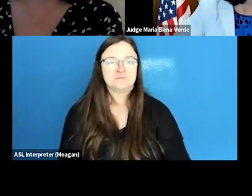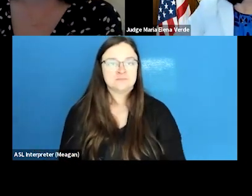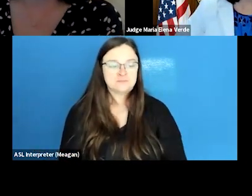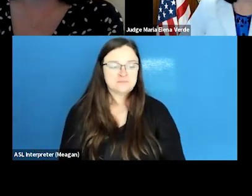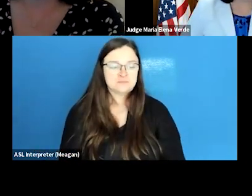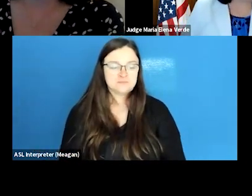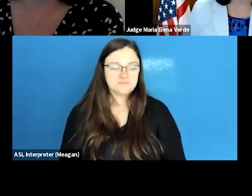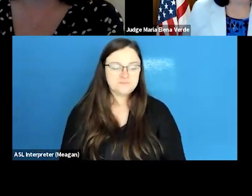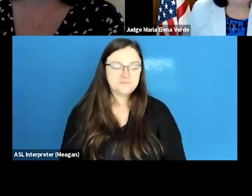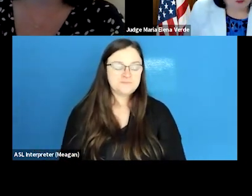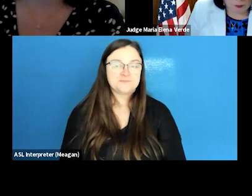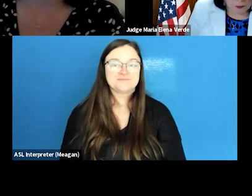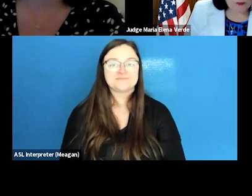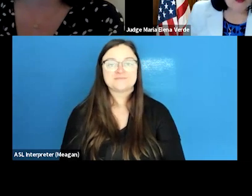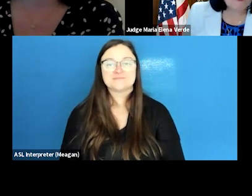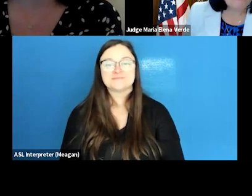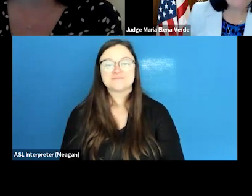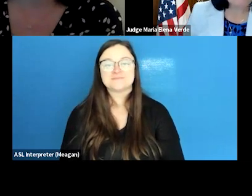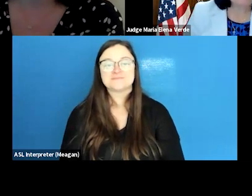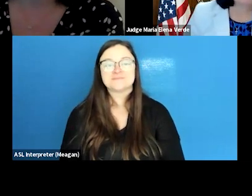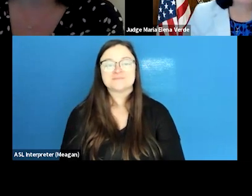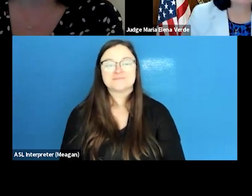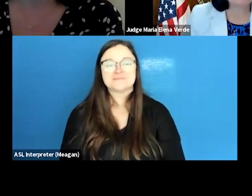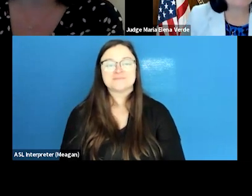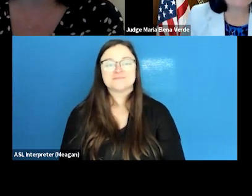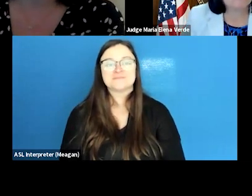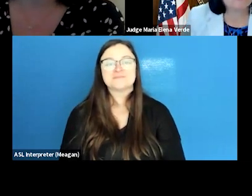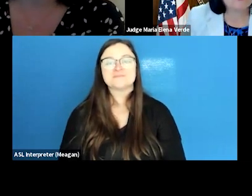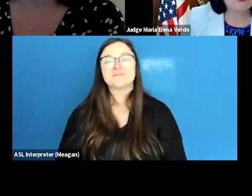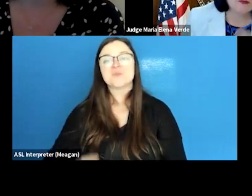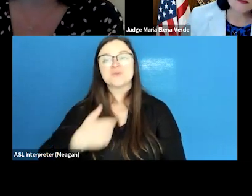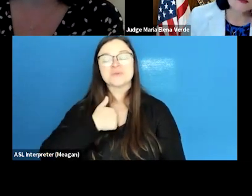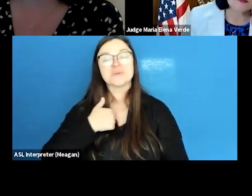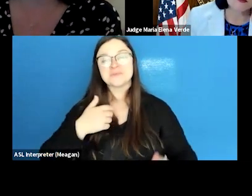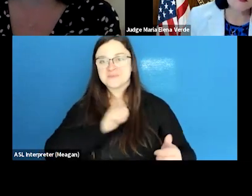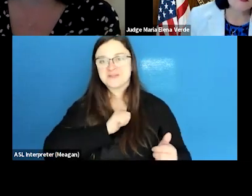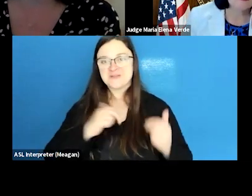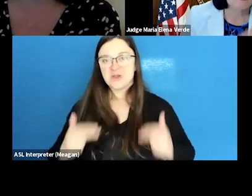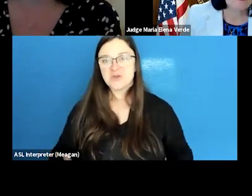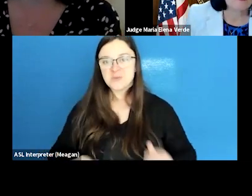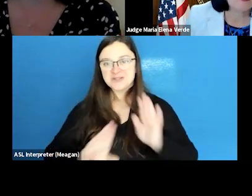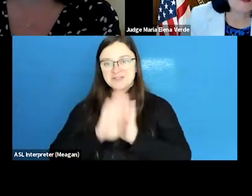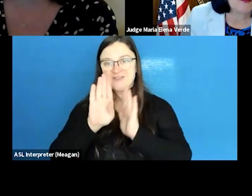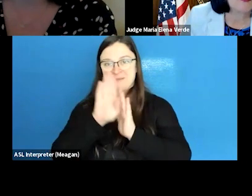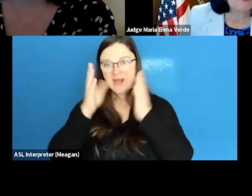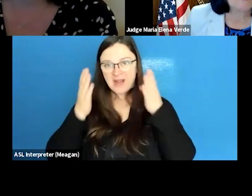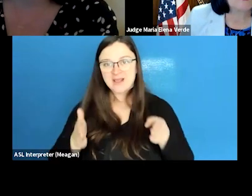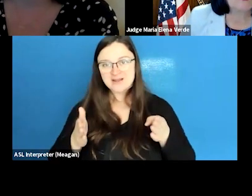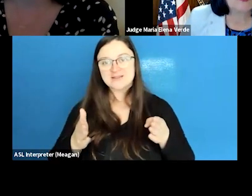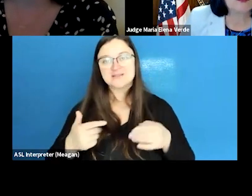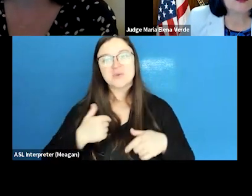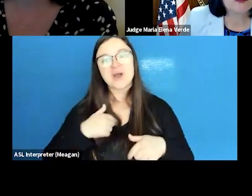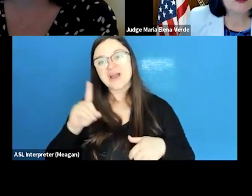So as my bio that Dr. Stein said read, I am a human developmentalist, which means I do take a dabble